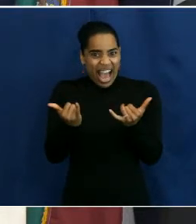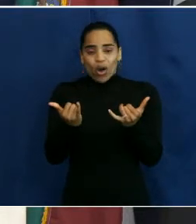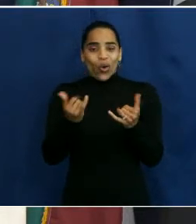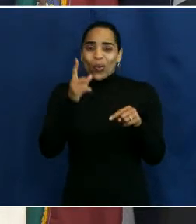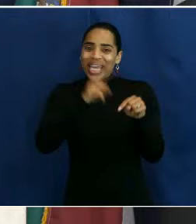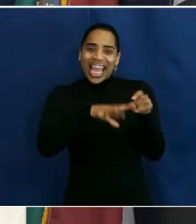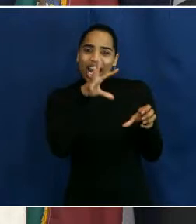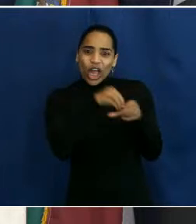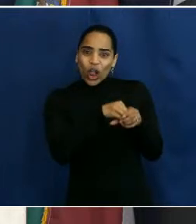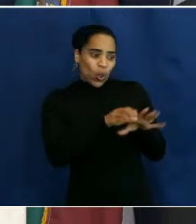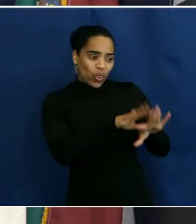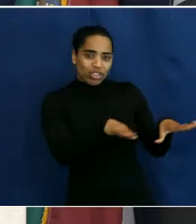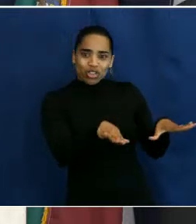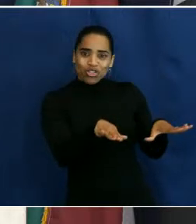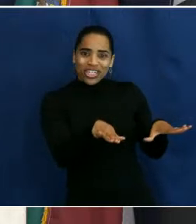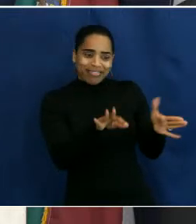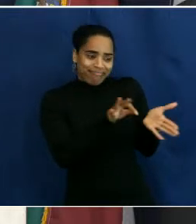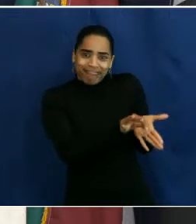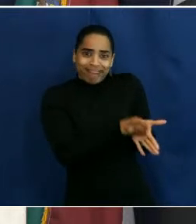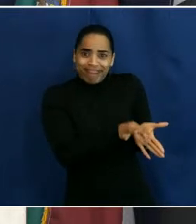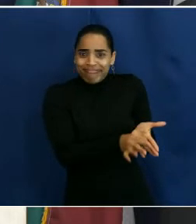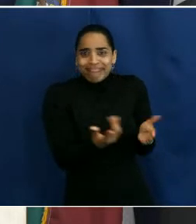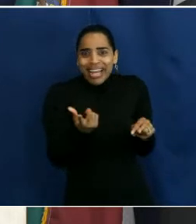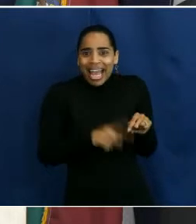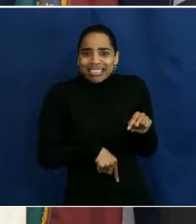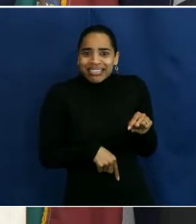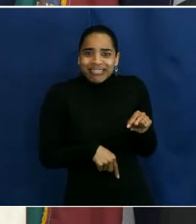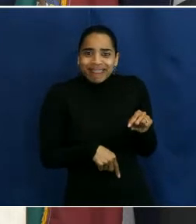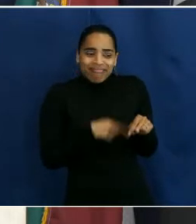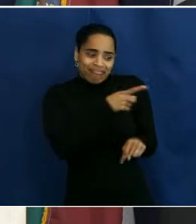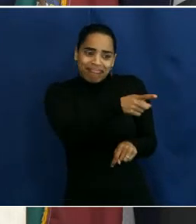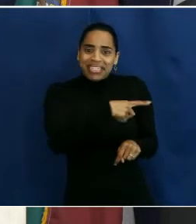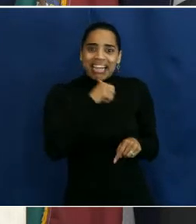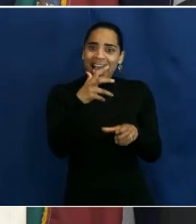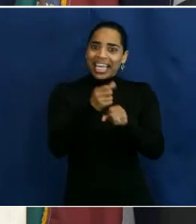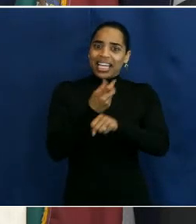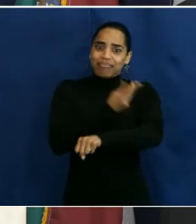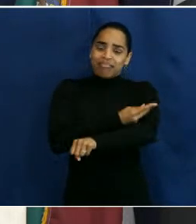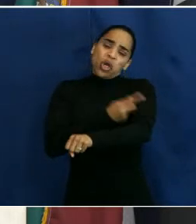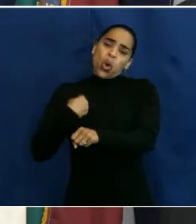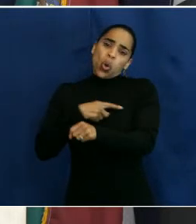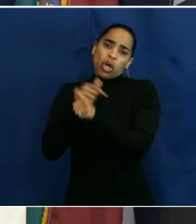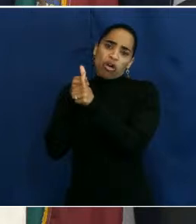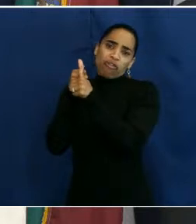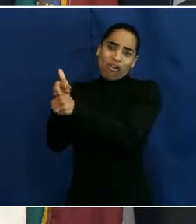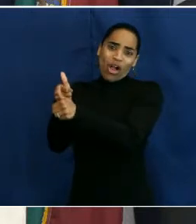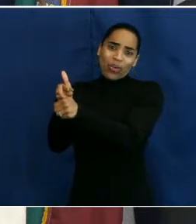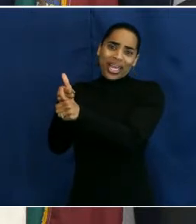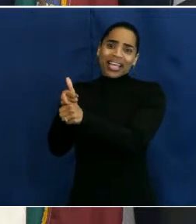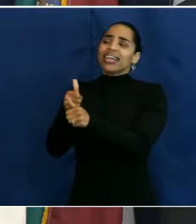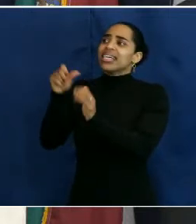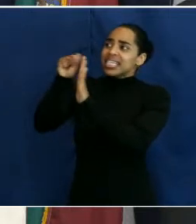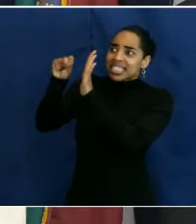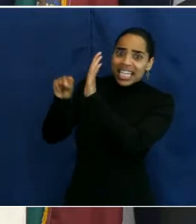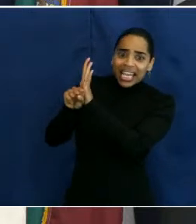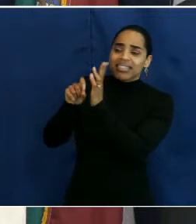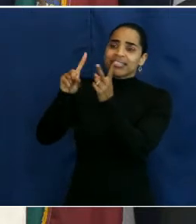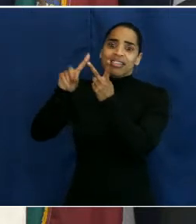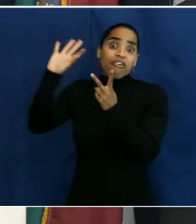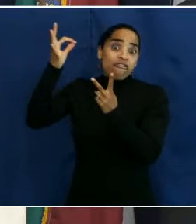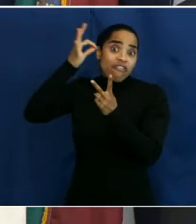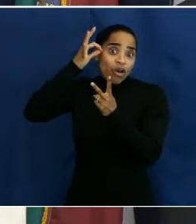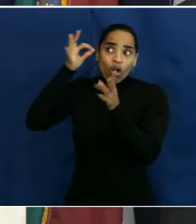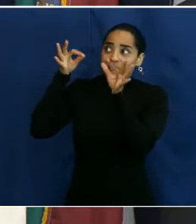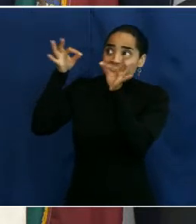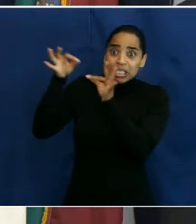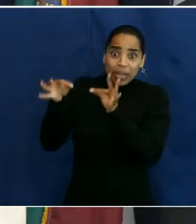of a population when it includes people who are not eligible for it. So, we're following the guidance that's put out by the state and the federal government